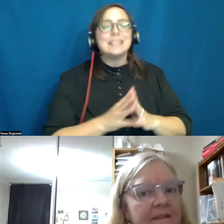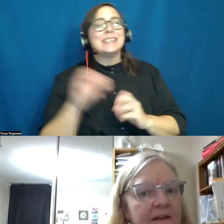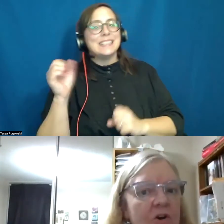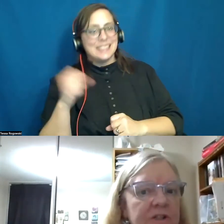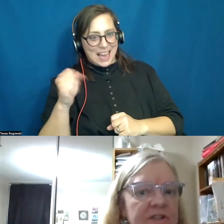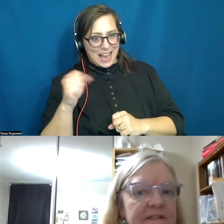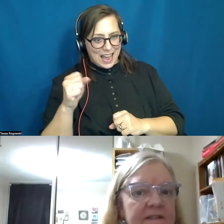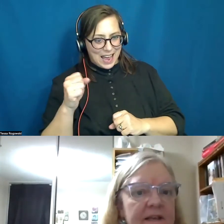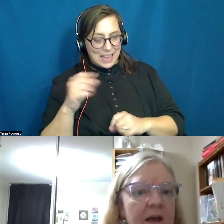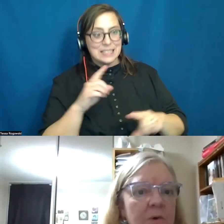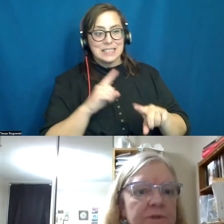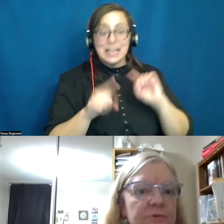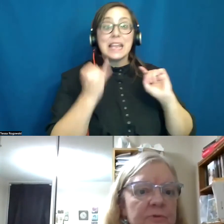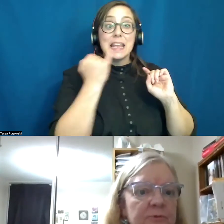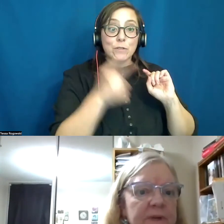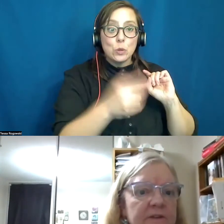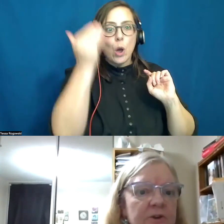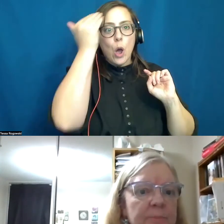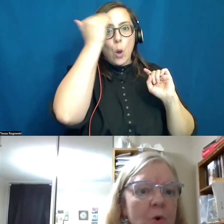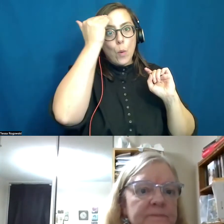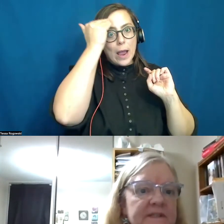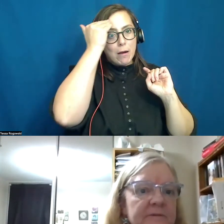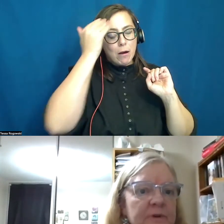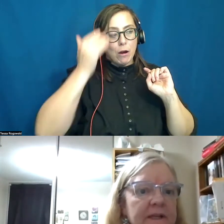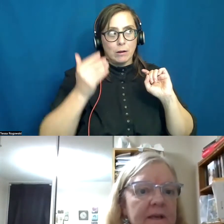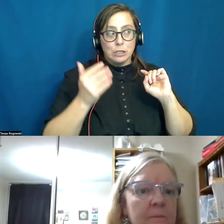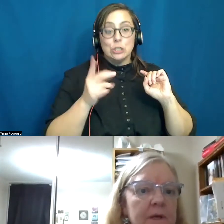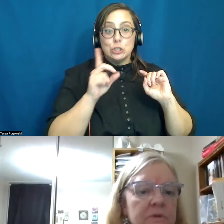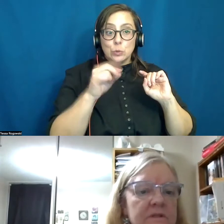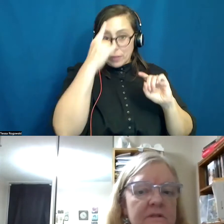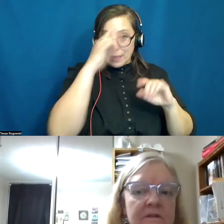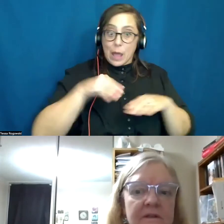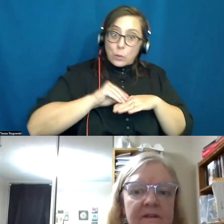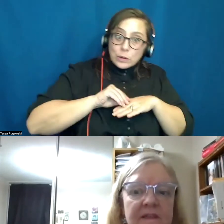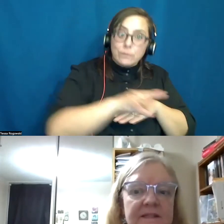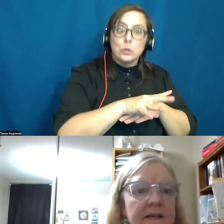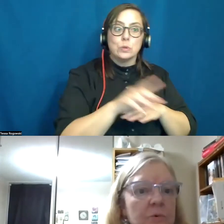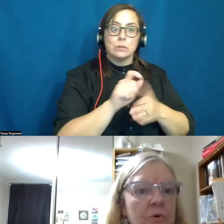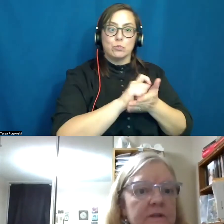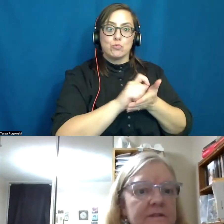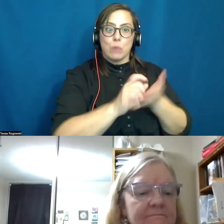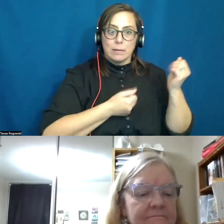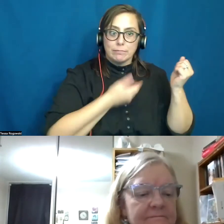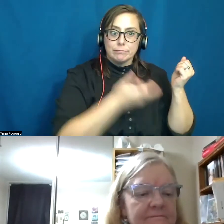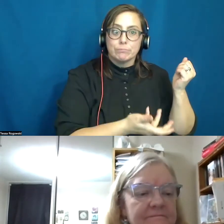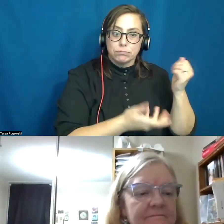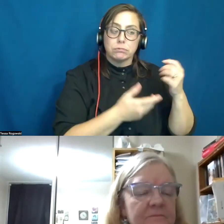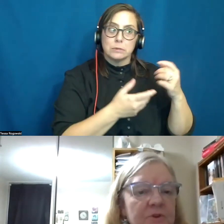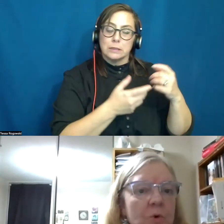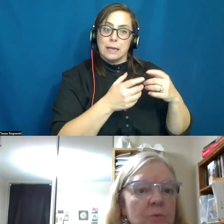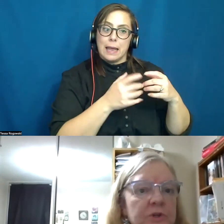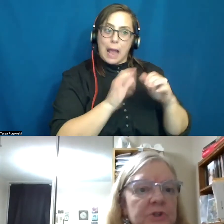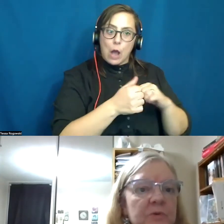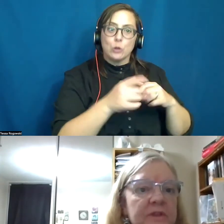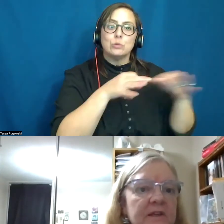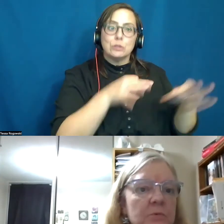you had had that consciousness, how would you have written your poems differently about the psych ward?